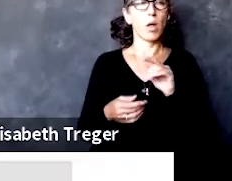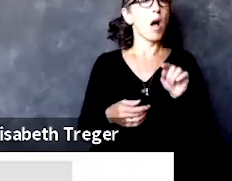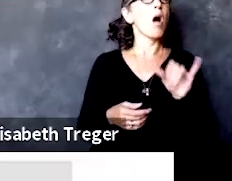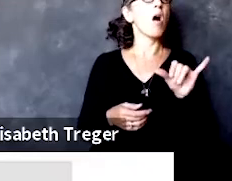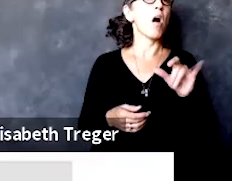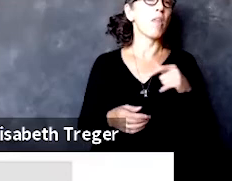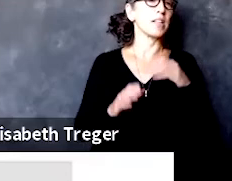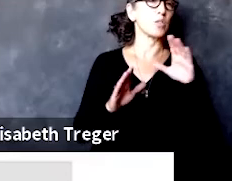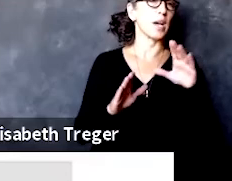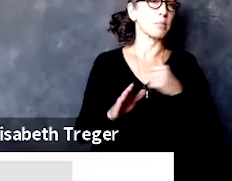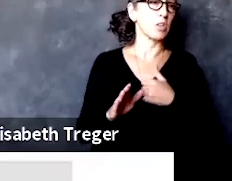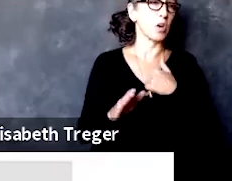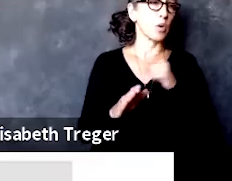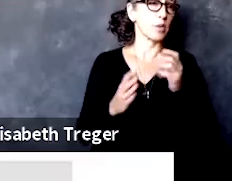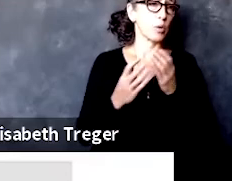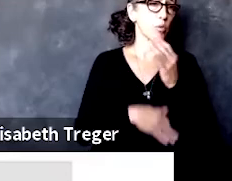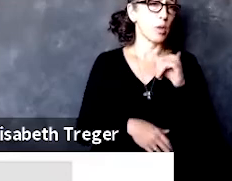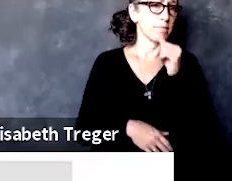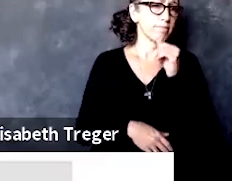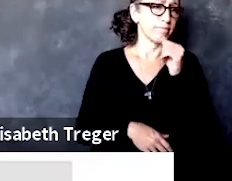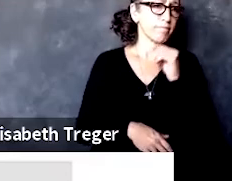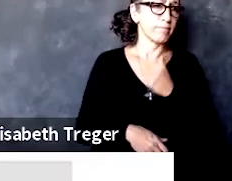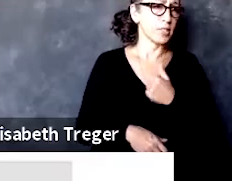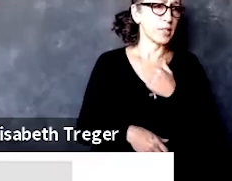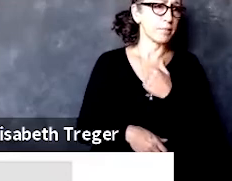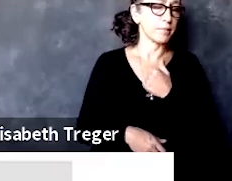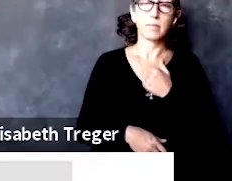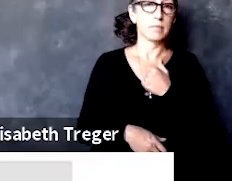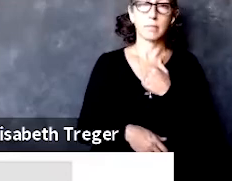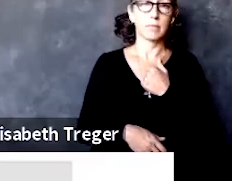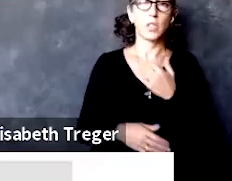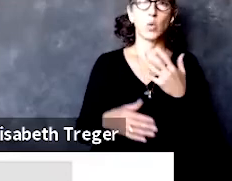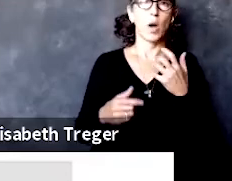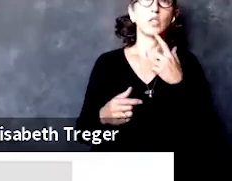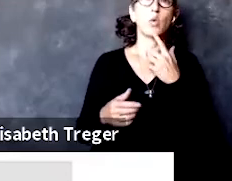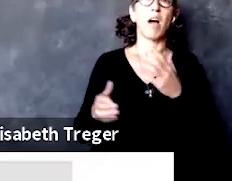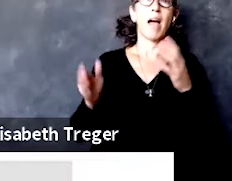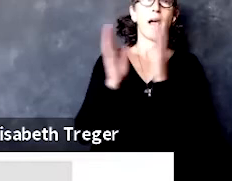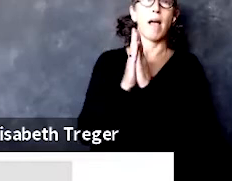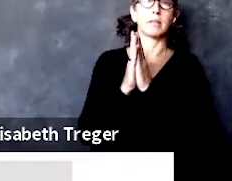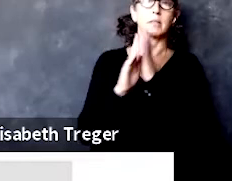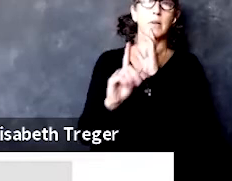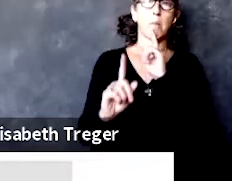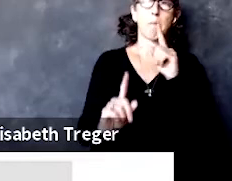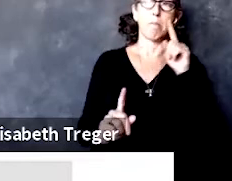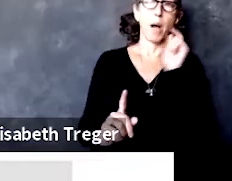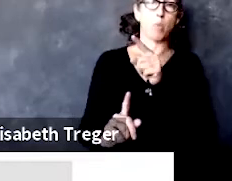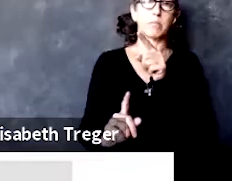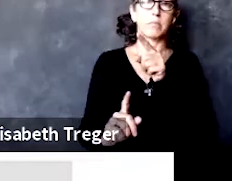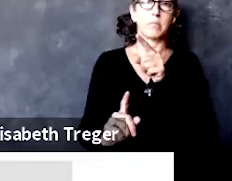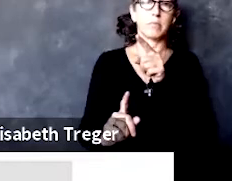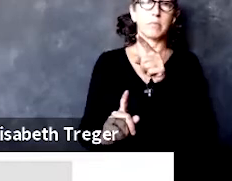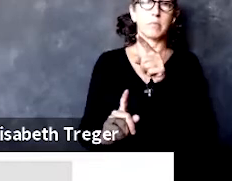have to go through it. And that's it. You want to put the ask in front of them. And then after you do